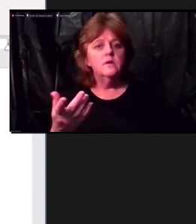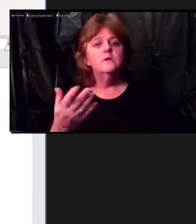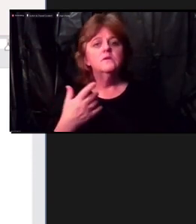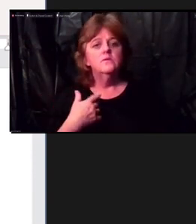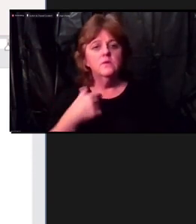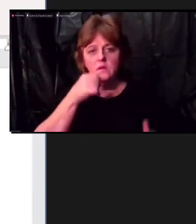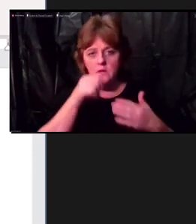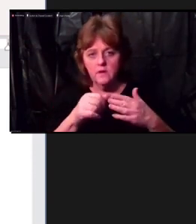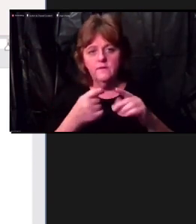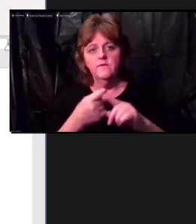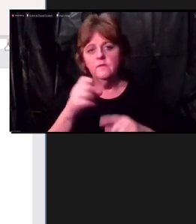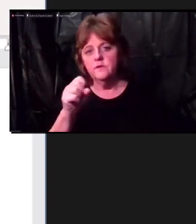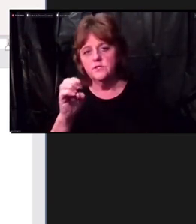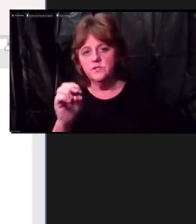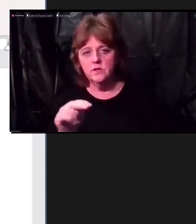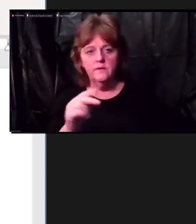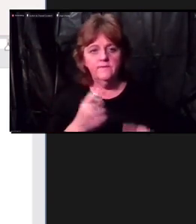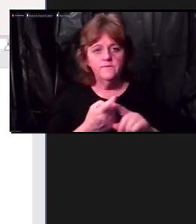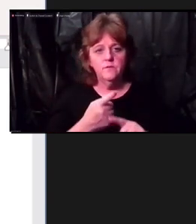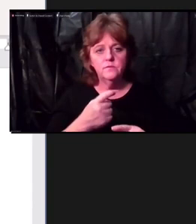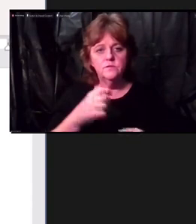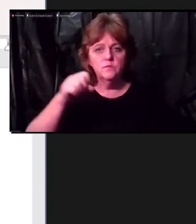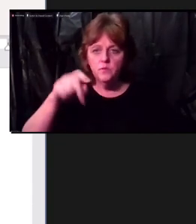communication from Sean from Springfield,